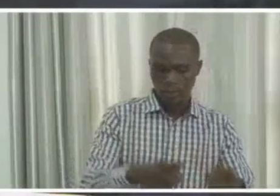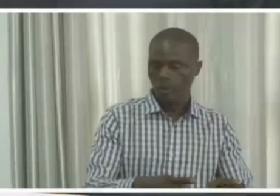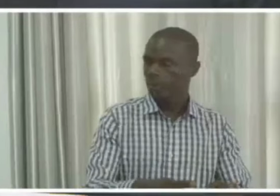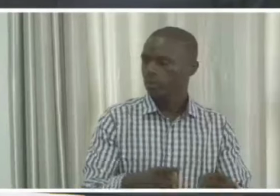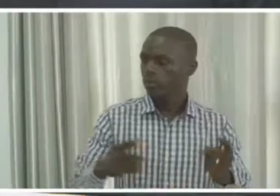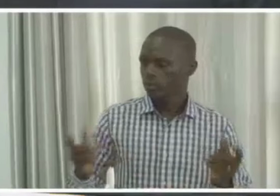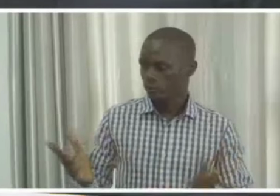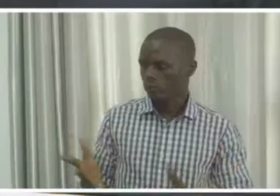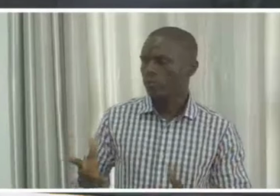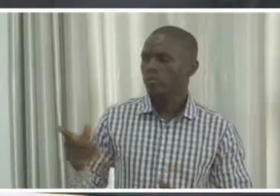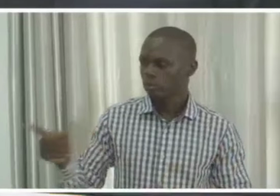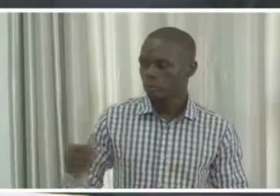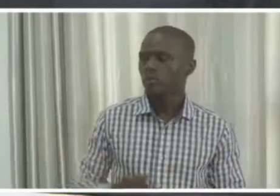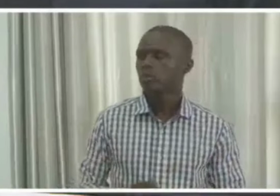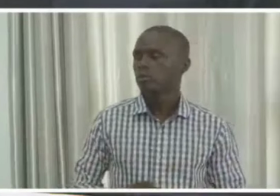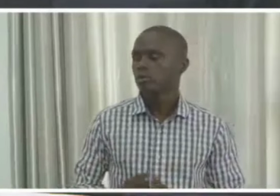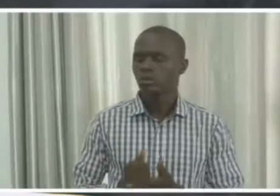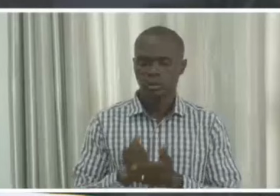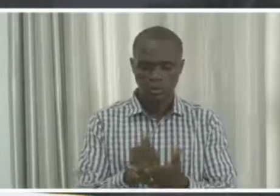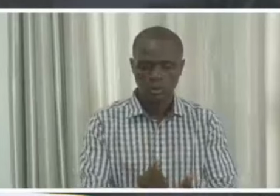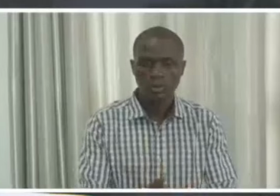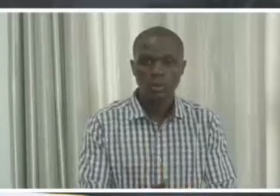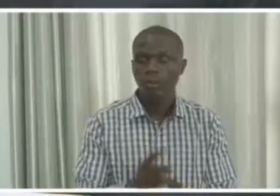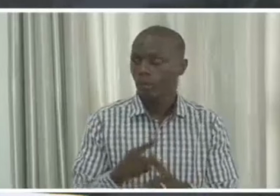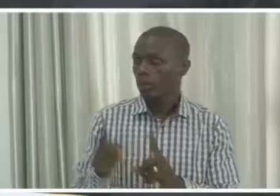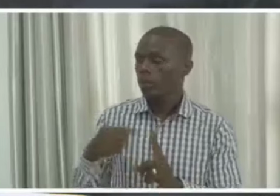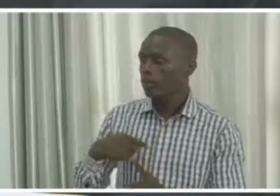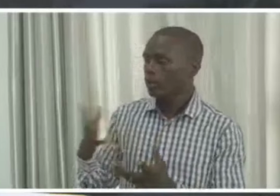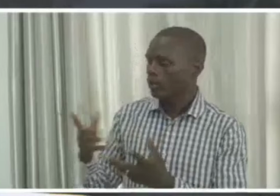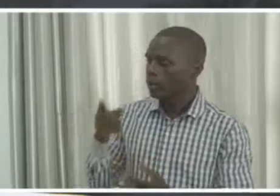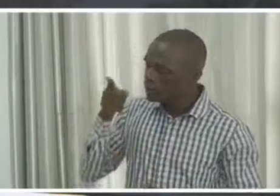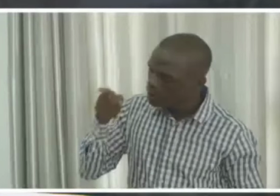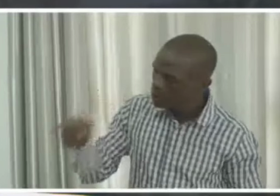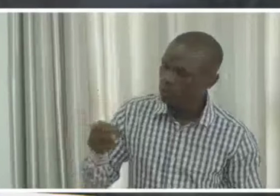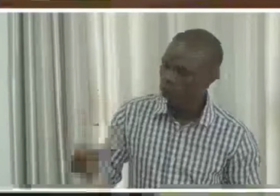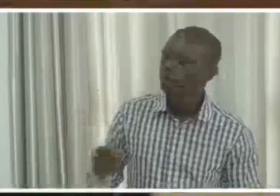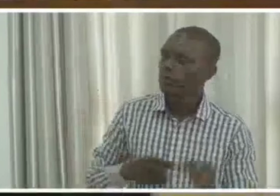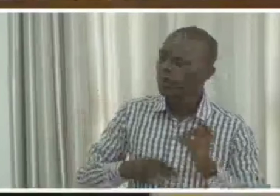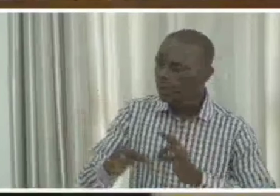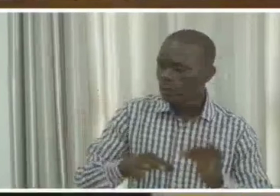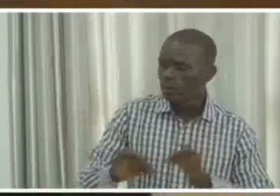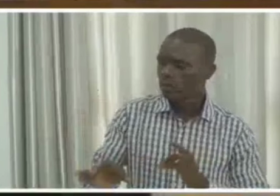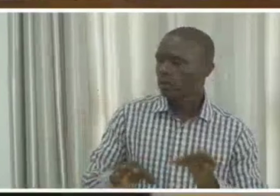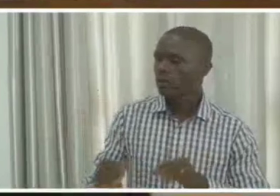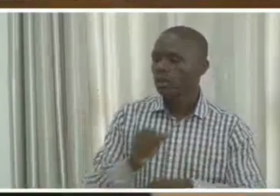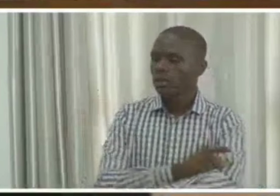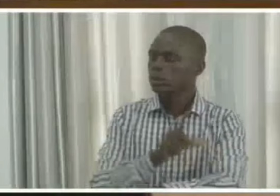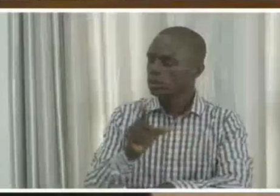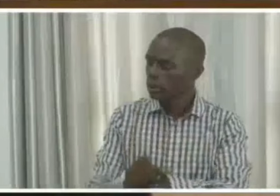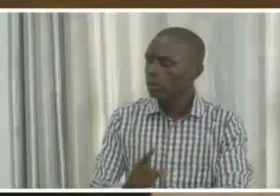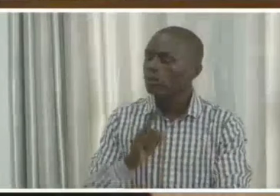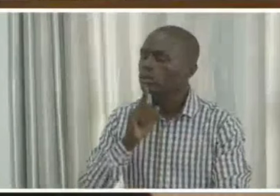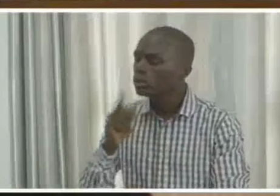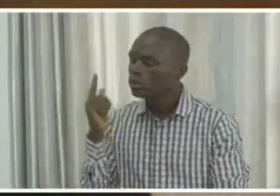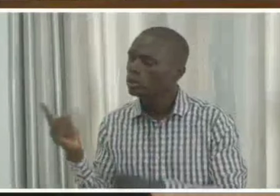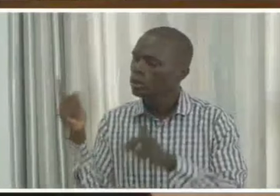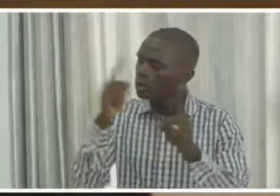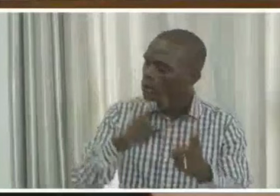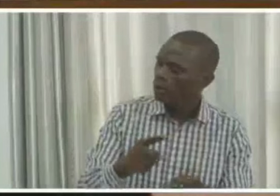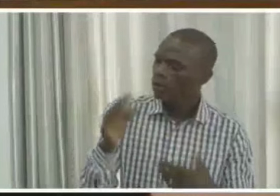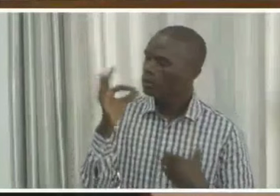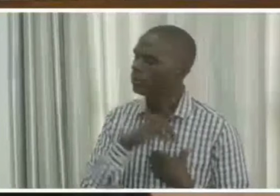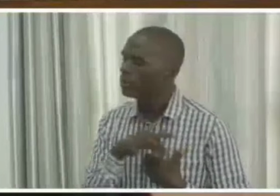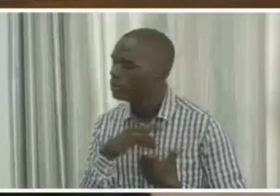of waiting salon gain from this year's attendance. Any